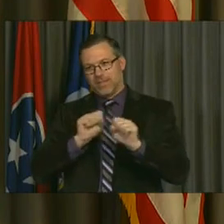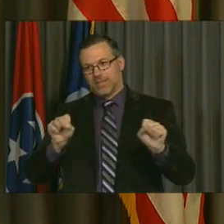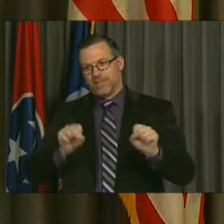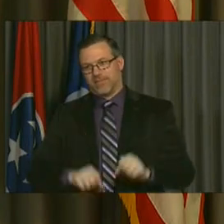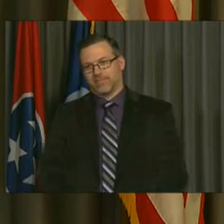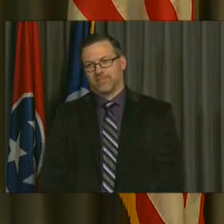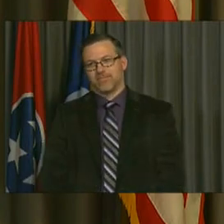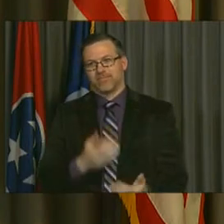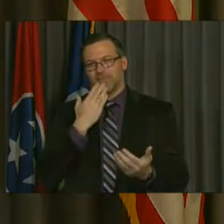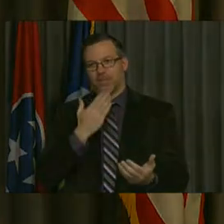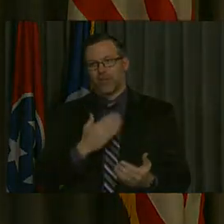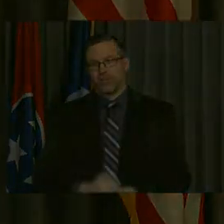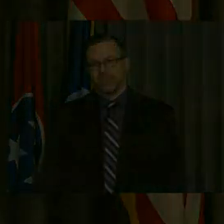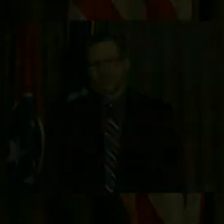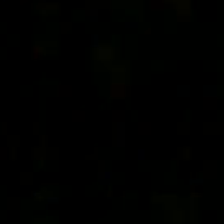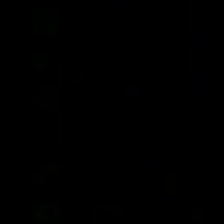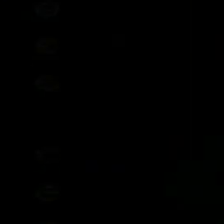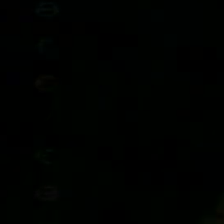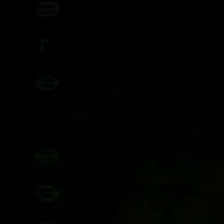Thank you.